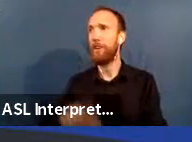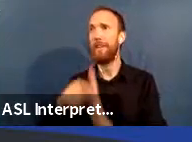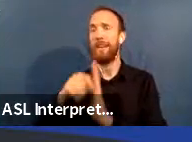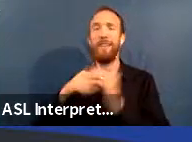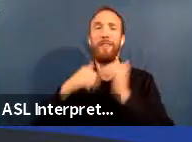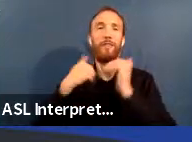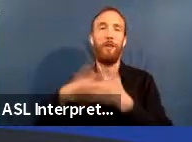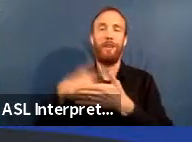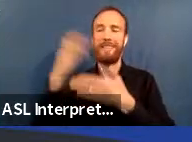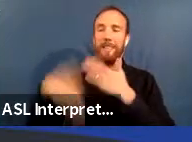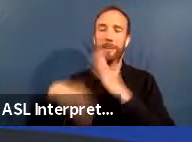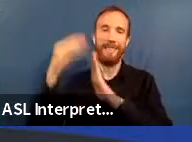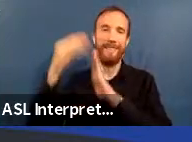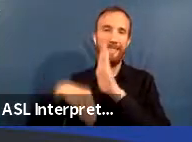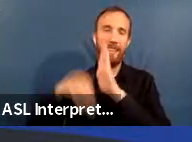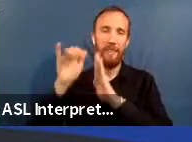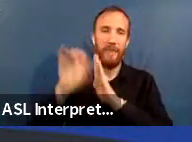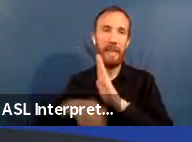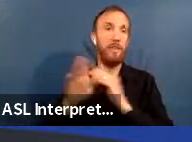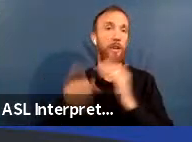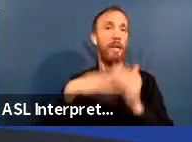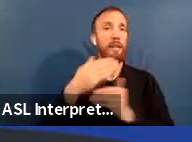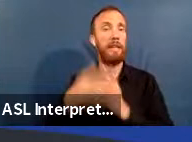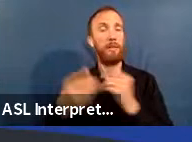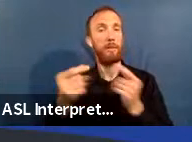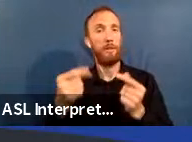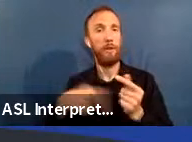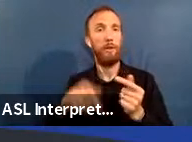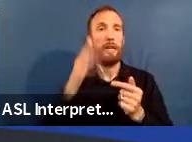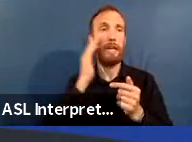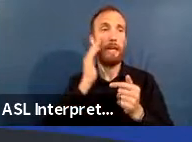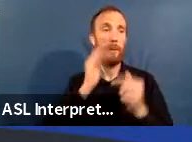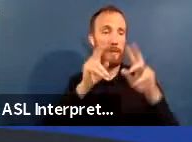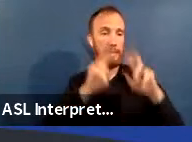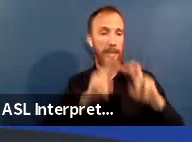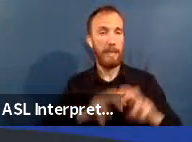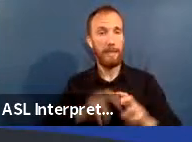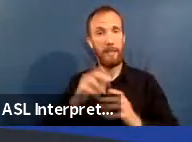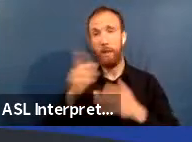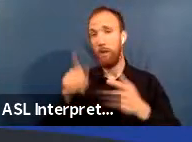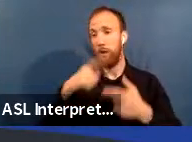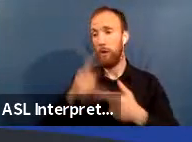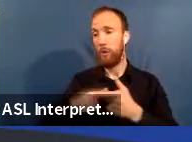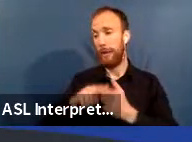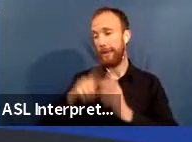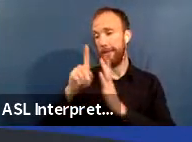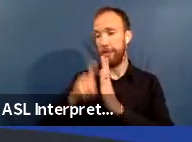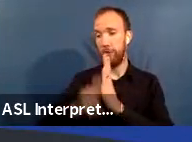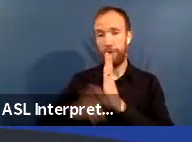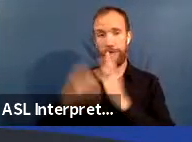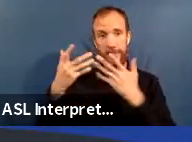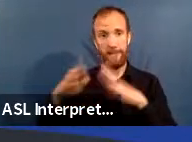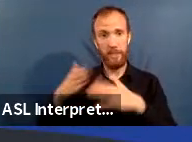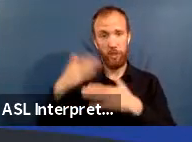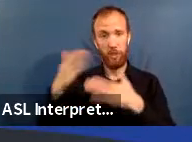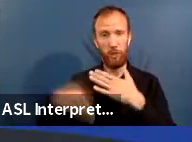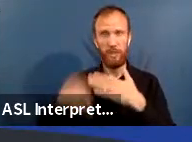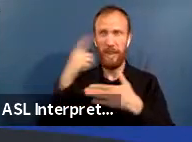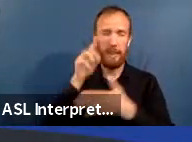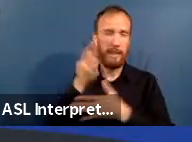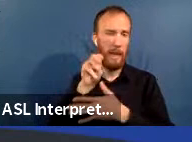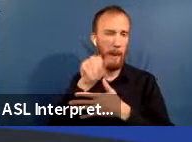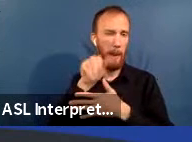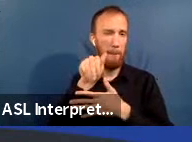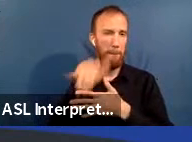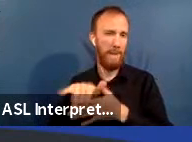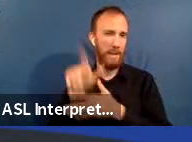include us going back, looking at the survey data once the survey closes, I think on May 21st. We'll take that data,